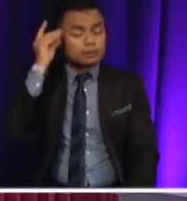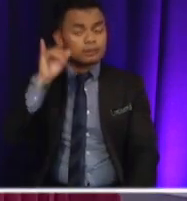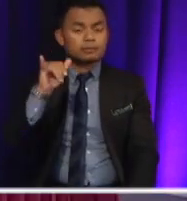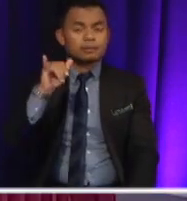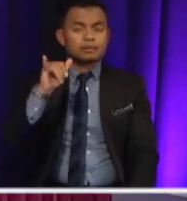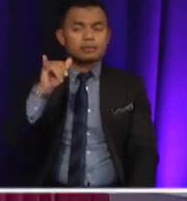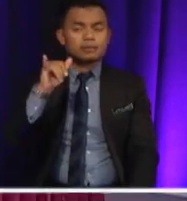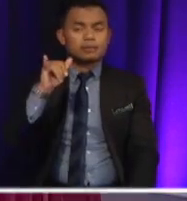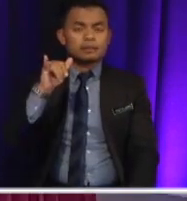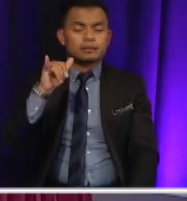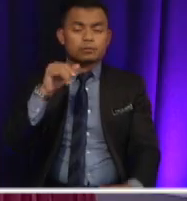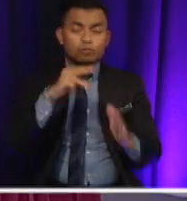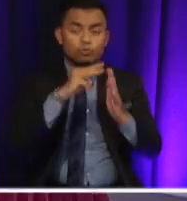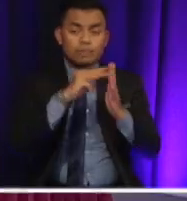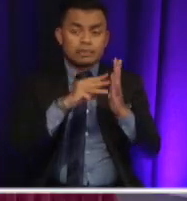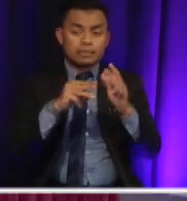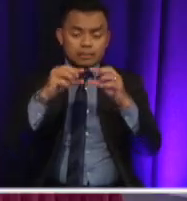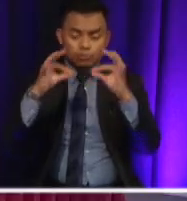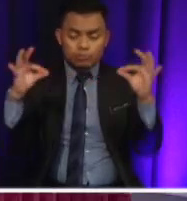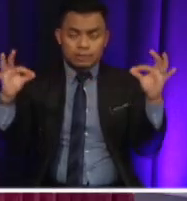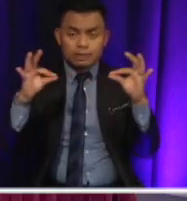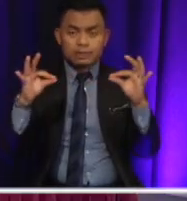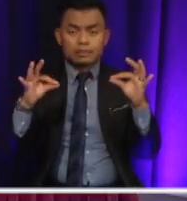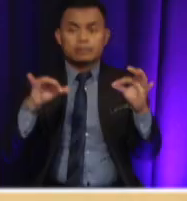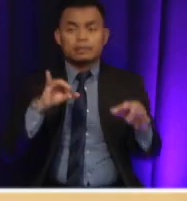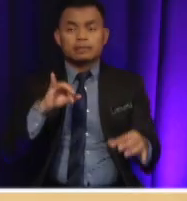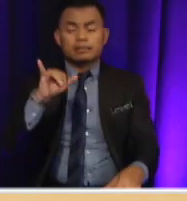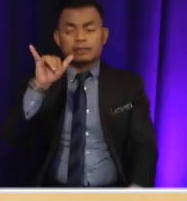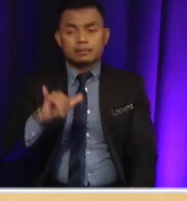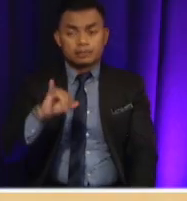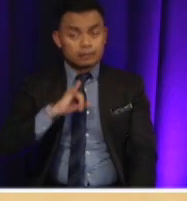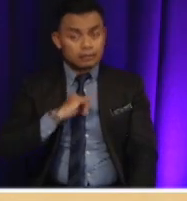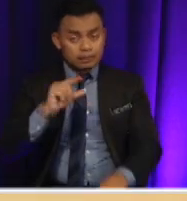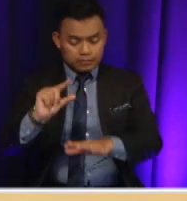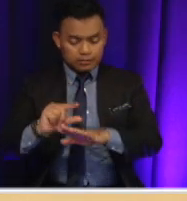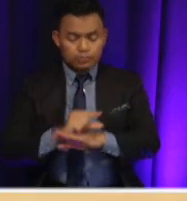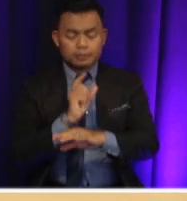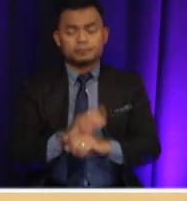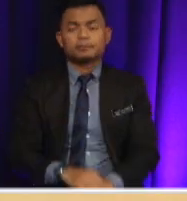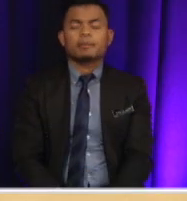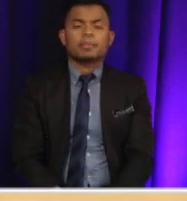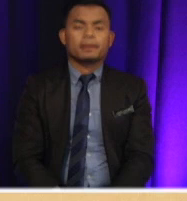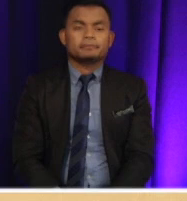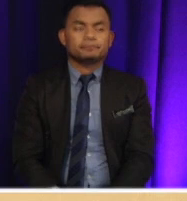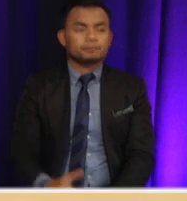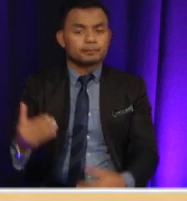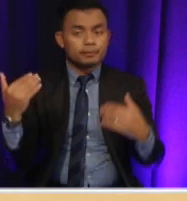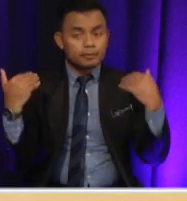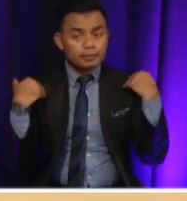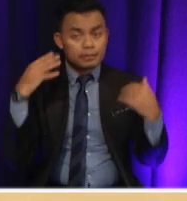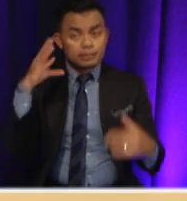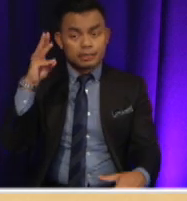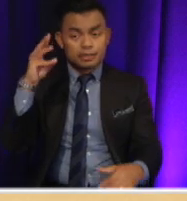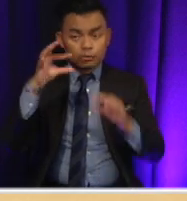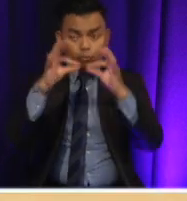uncommon words that are used. All right. So if you look at the screen, Tivia, there are 6 words actually. Okay. All